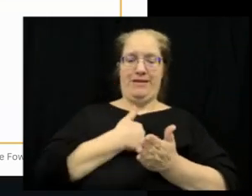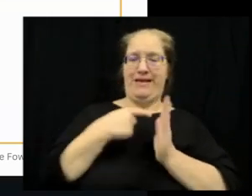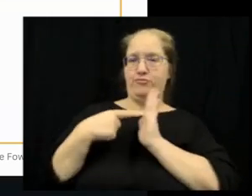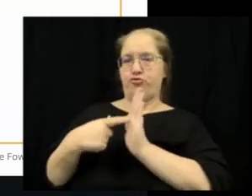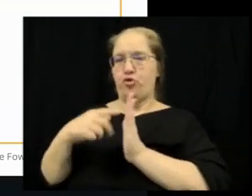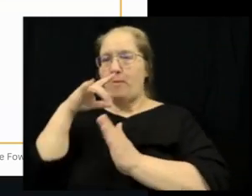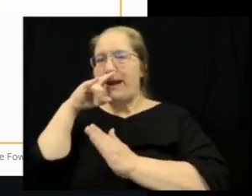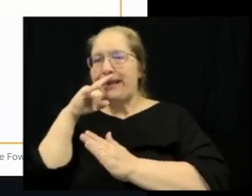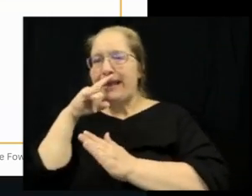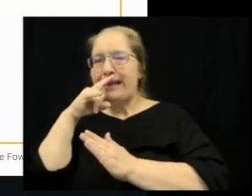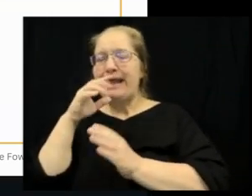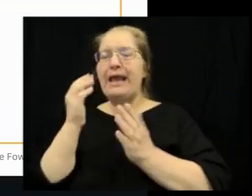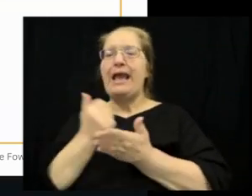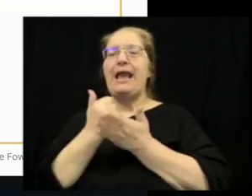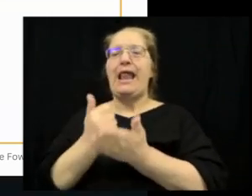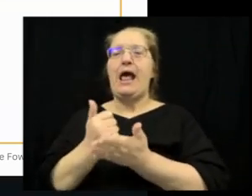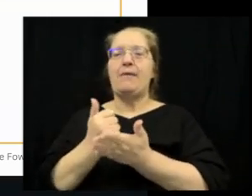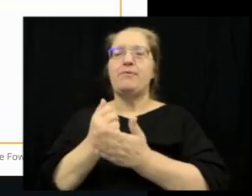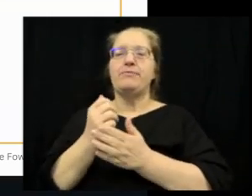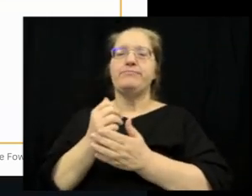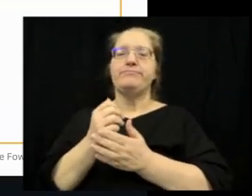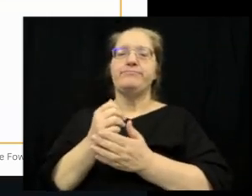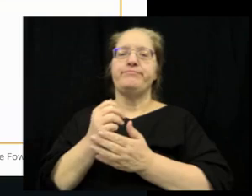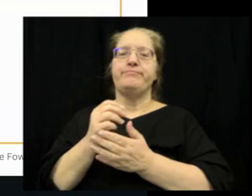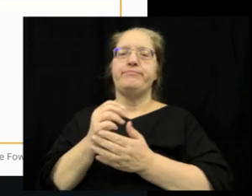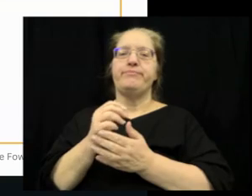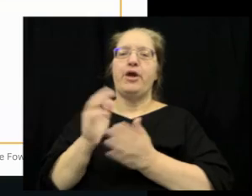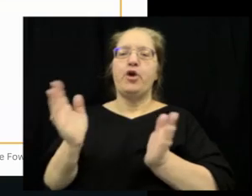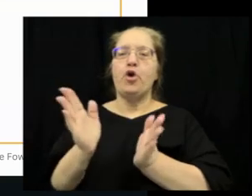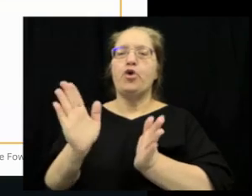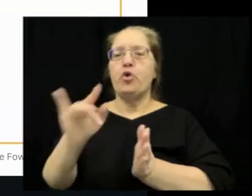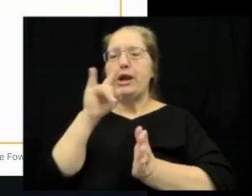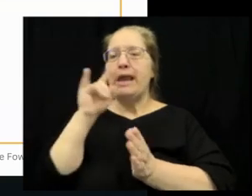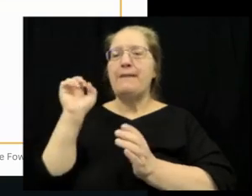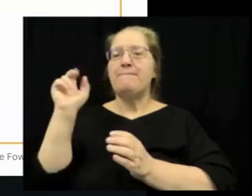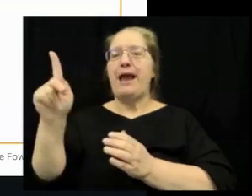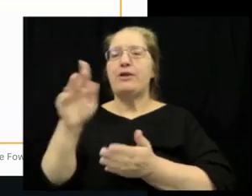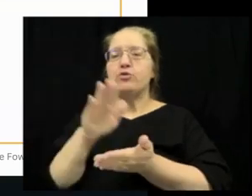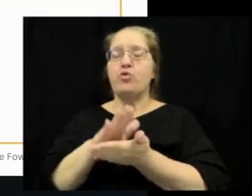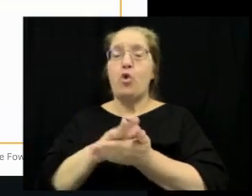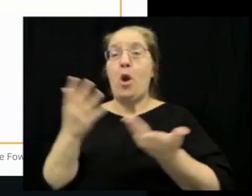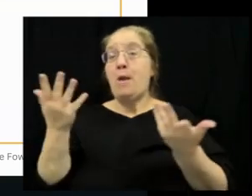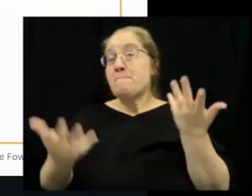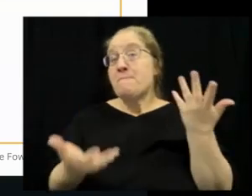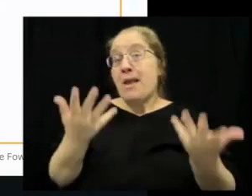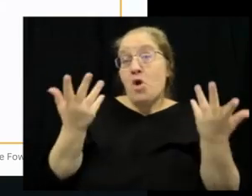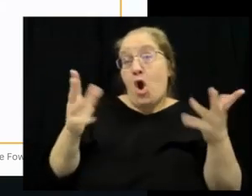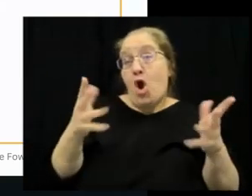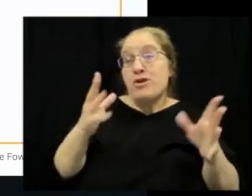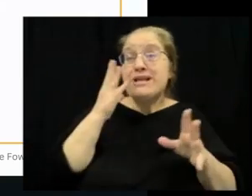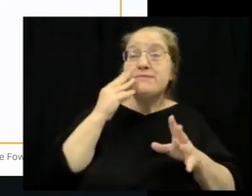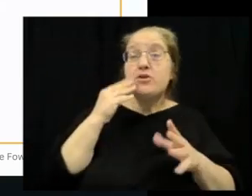your child can help get your child back to school? Or maybe you've already experienced this as a parent. You've already tried to learn some